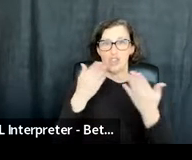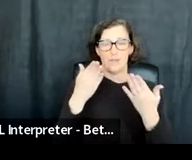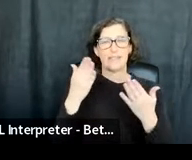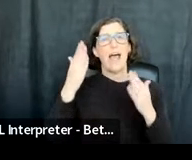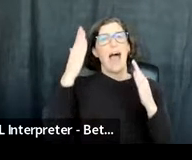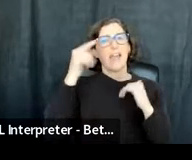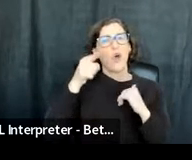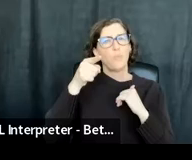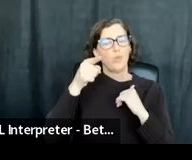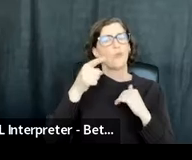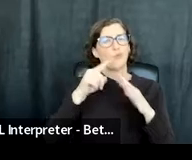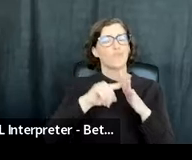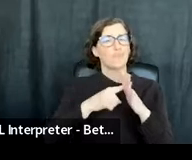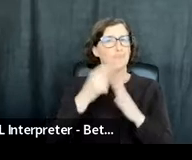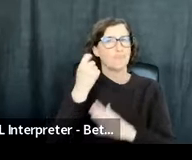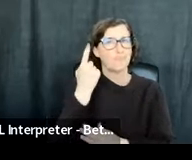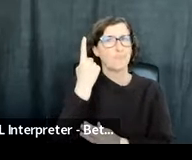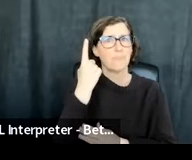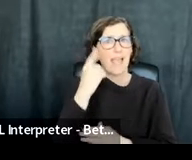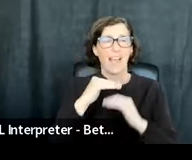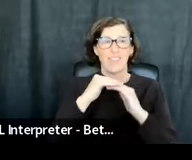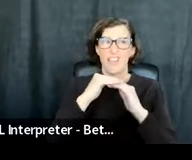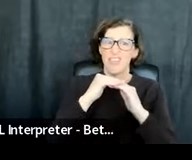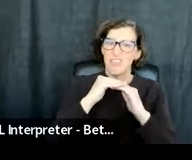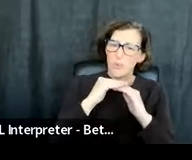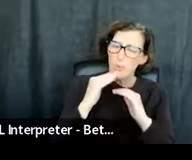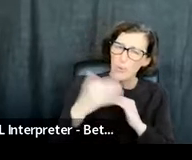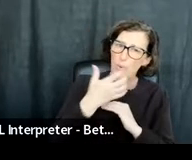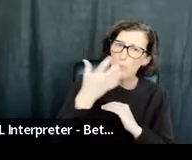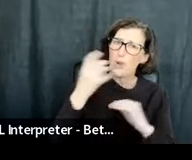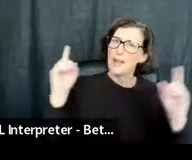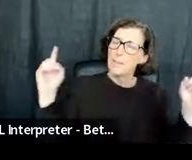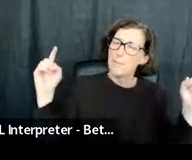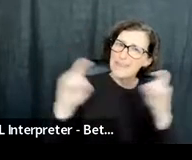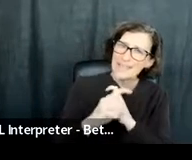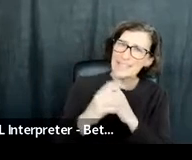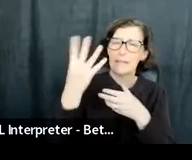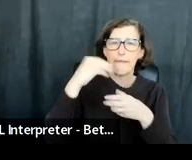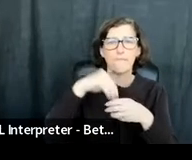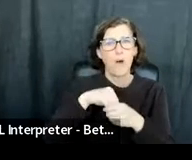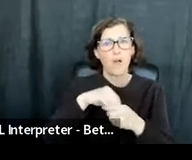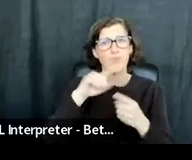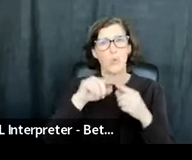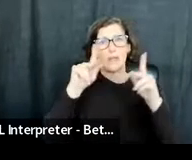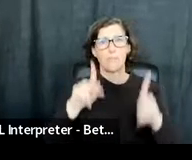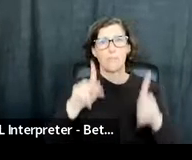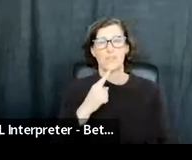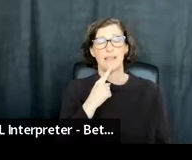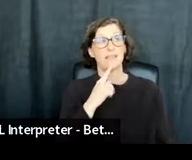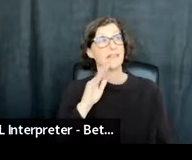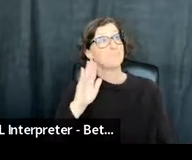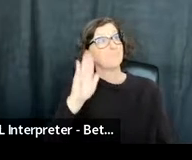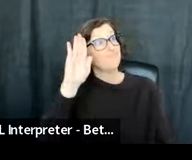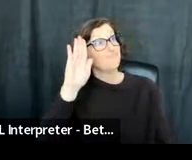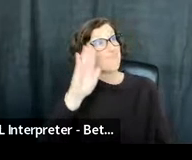getting a sense of the level of complexity that can be involved when someone just raises their hand and said, I